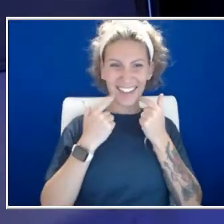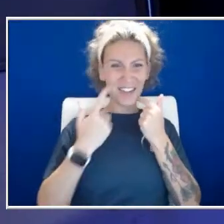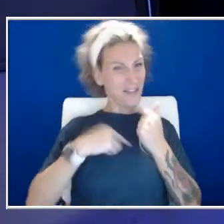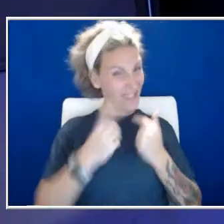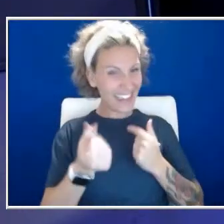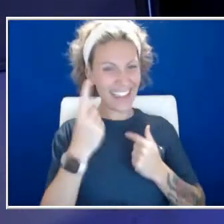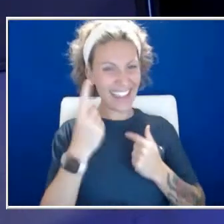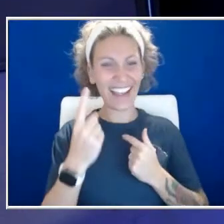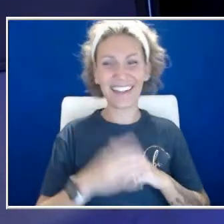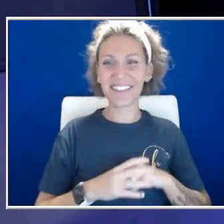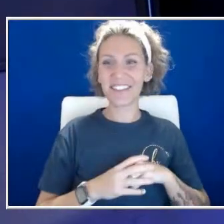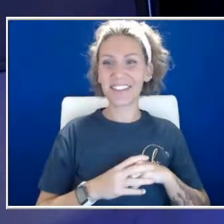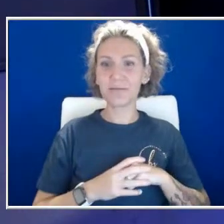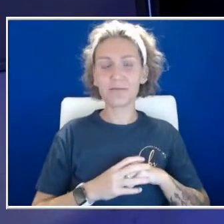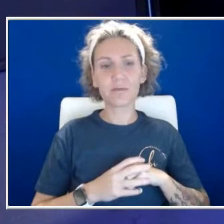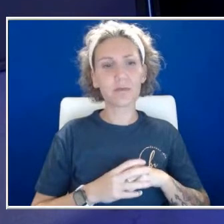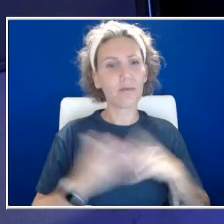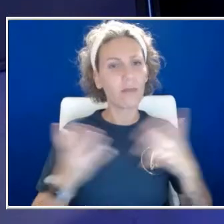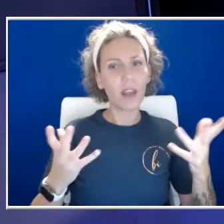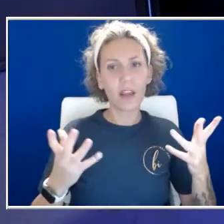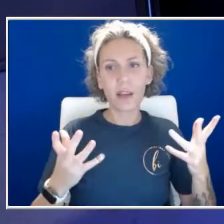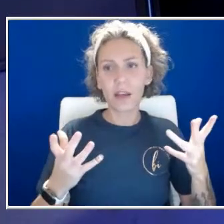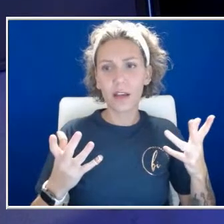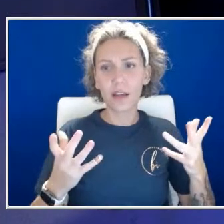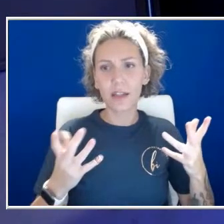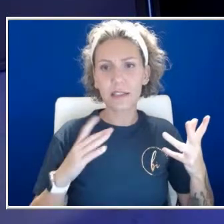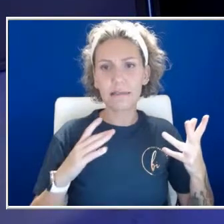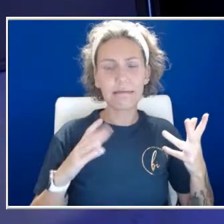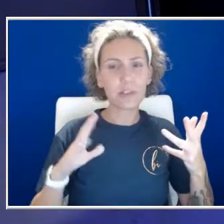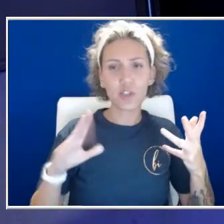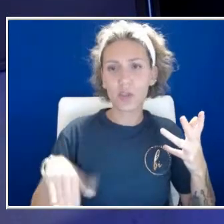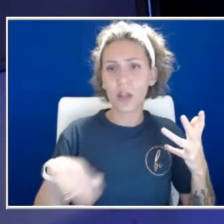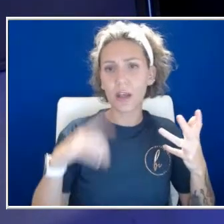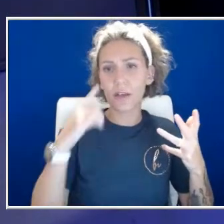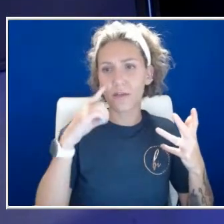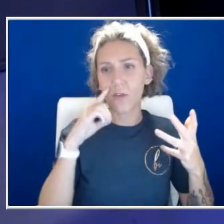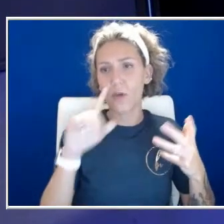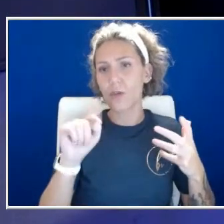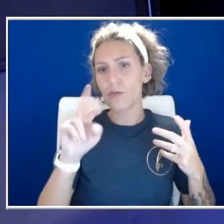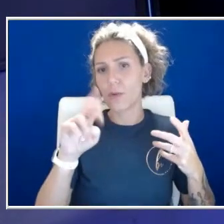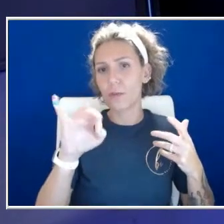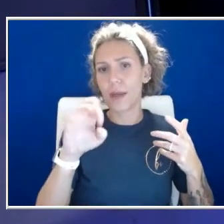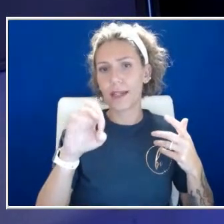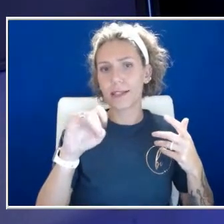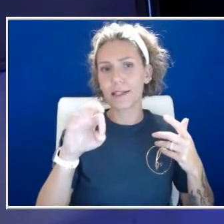ever too late for a thrombectomy to get in there and do what you do? Yeah.